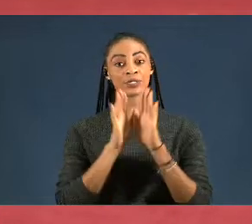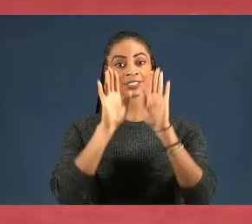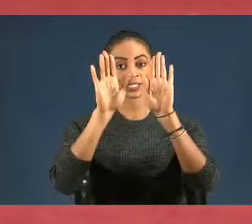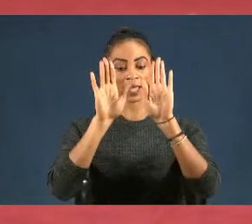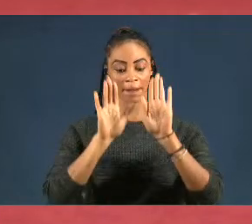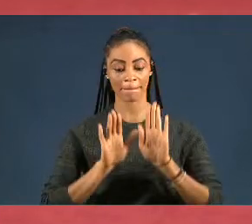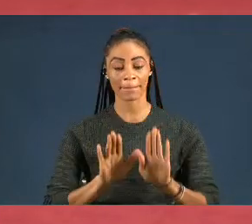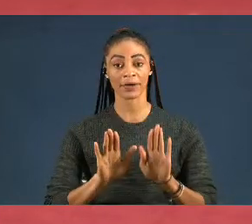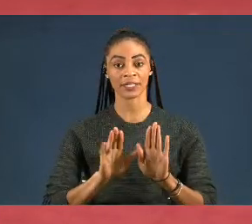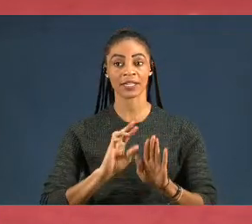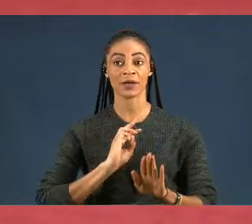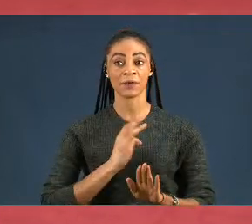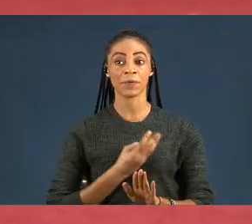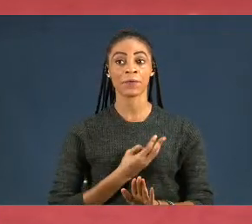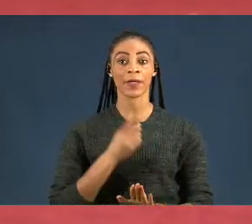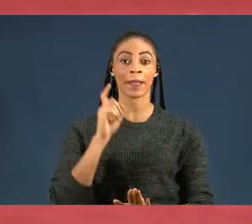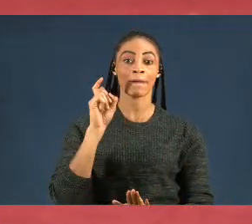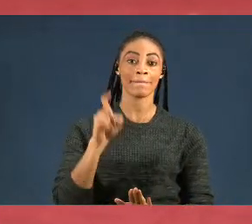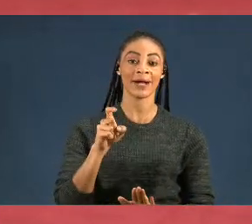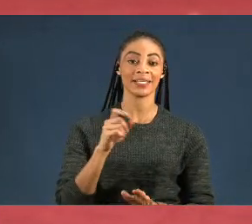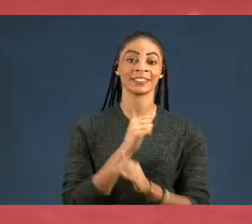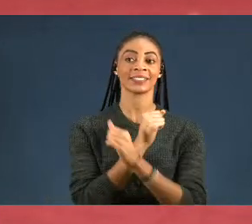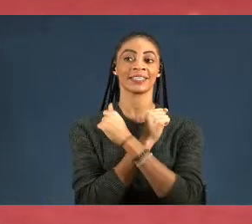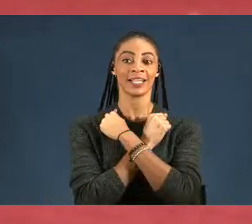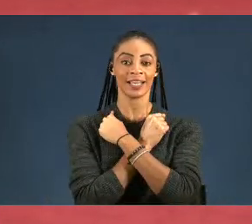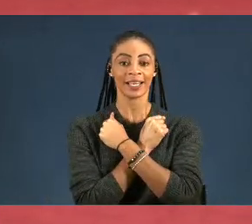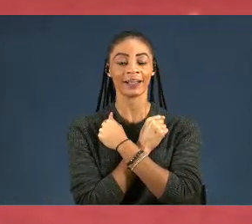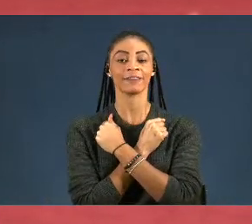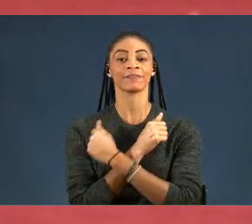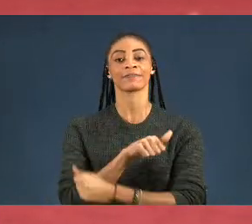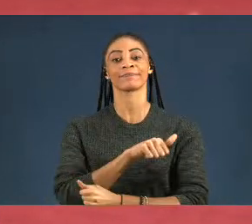another. We are to be devoted to one another.